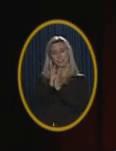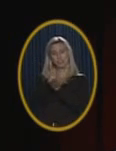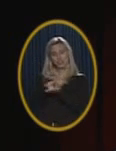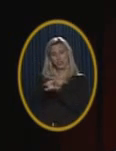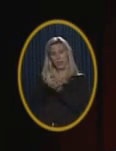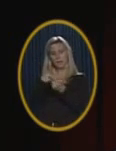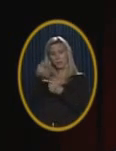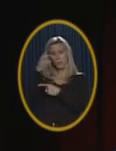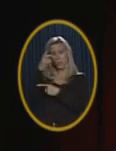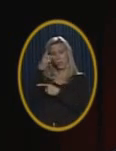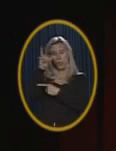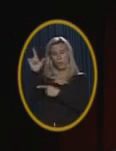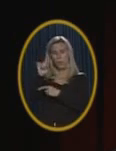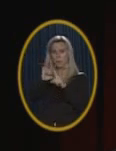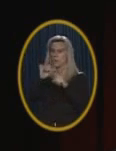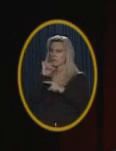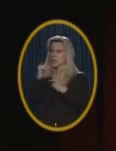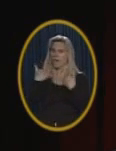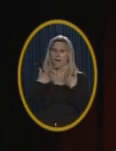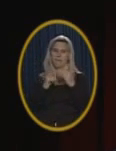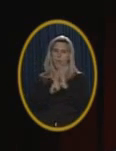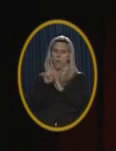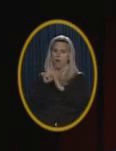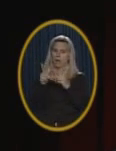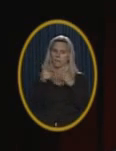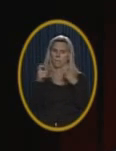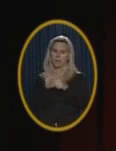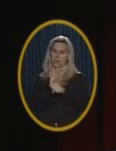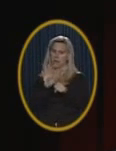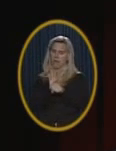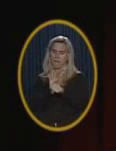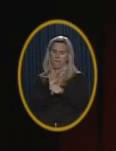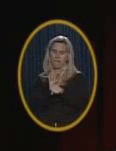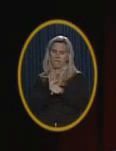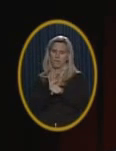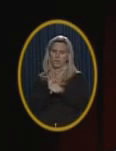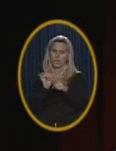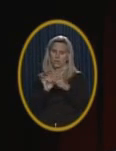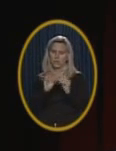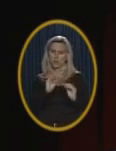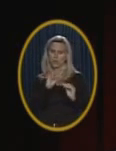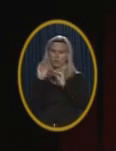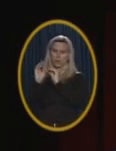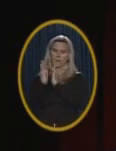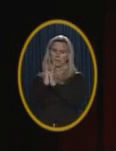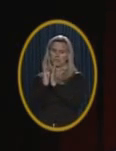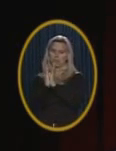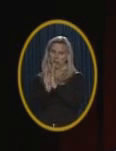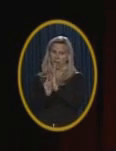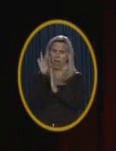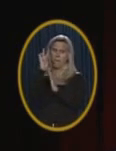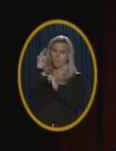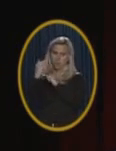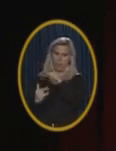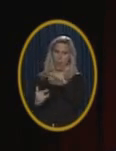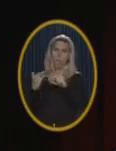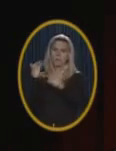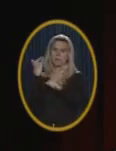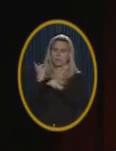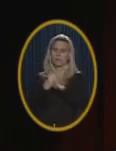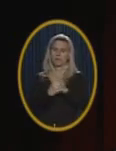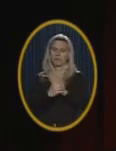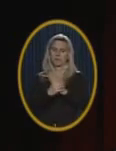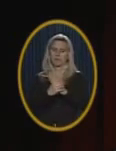they're in a rocket big enough. And we haven't built a rocket big enough to put that baby in the moon orbit.